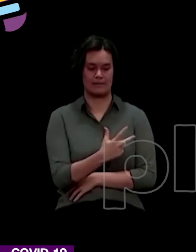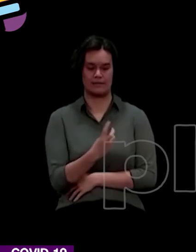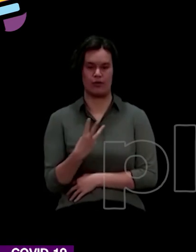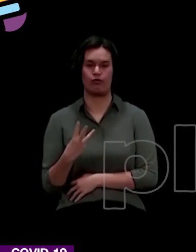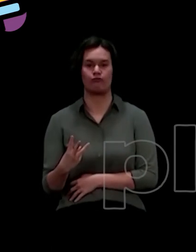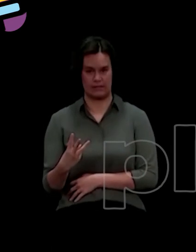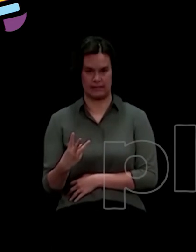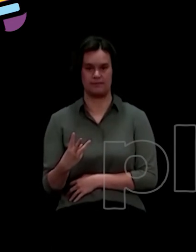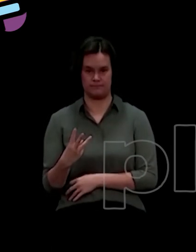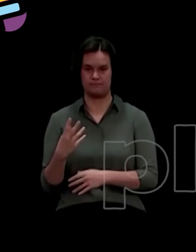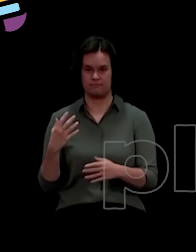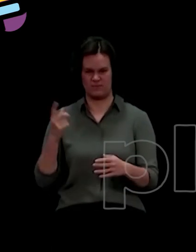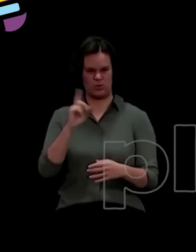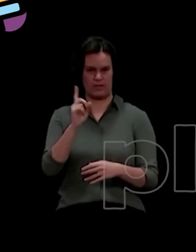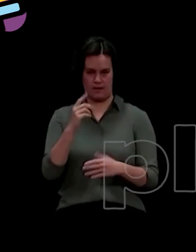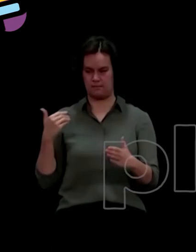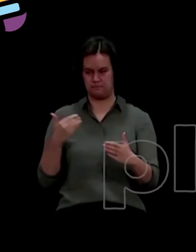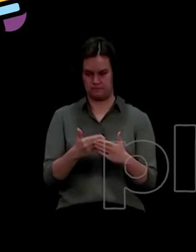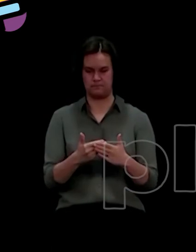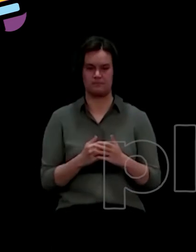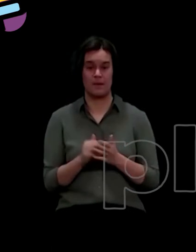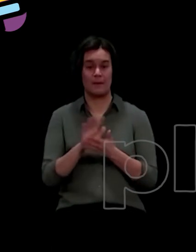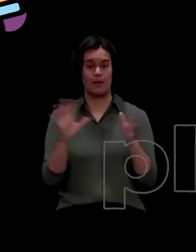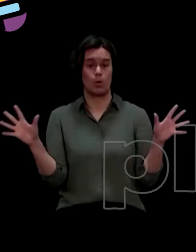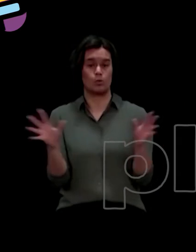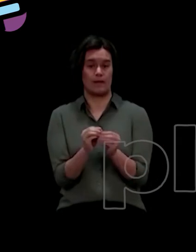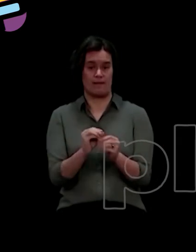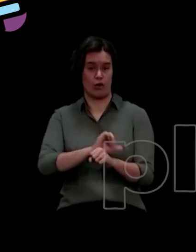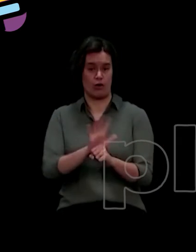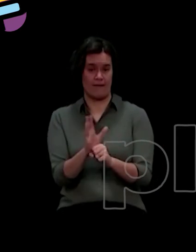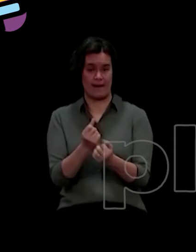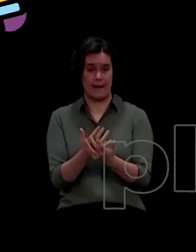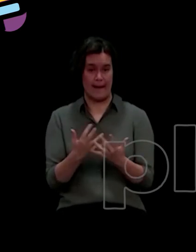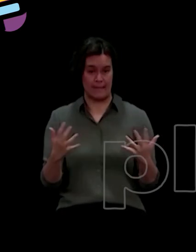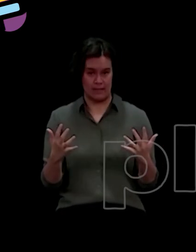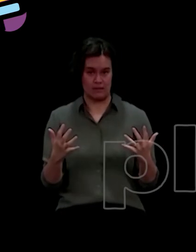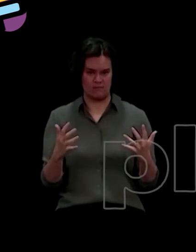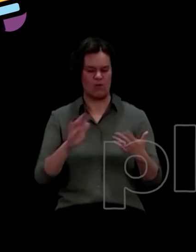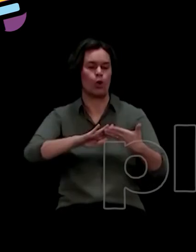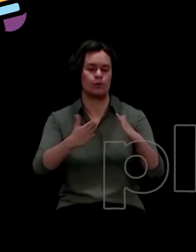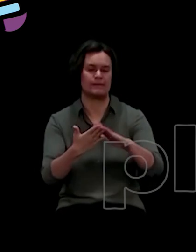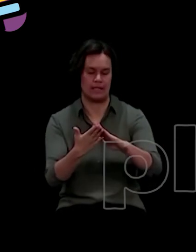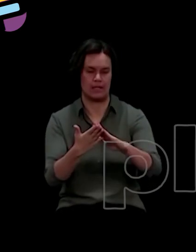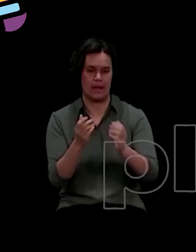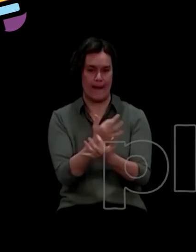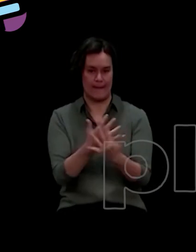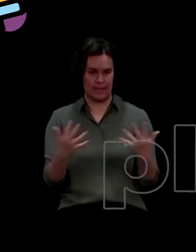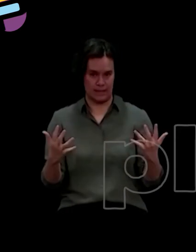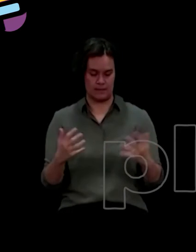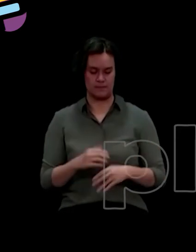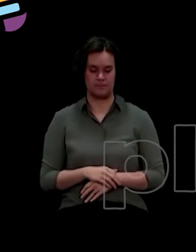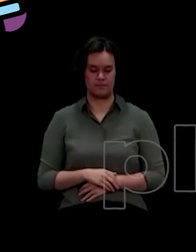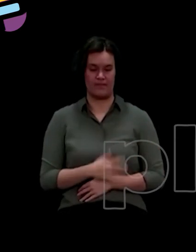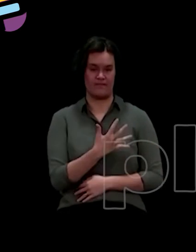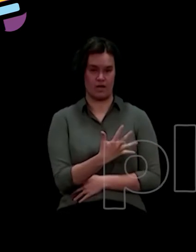since 9AM yesterday, taking our total number of confirmed cases associated with the current Auckland community outbreak